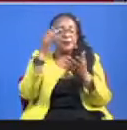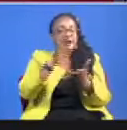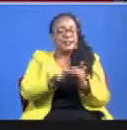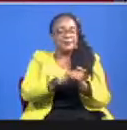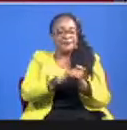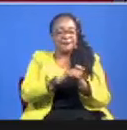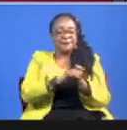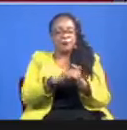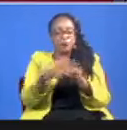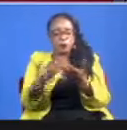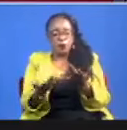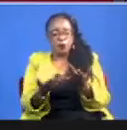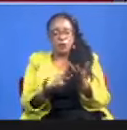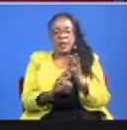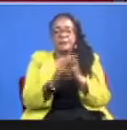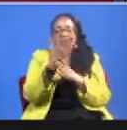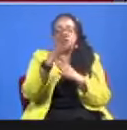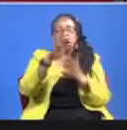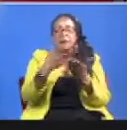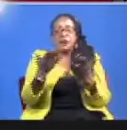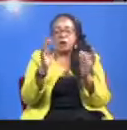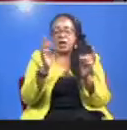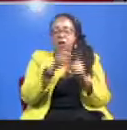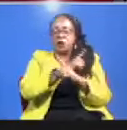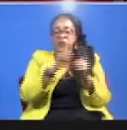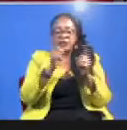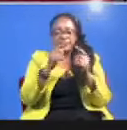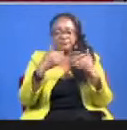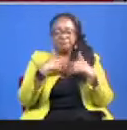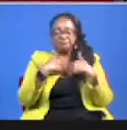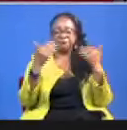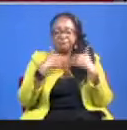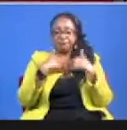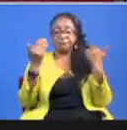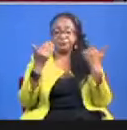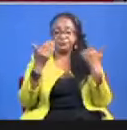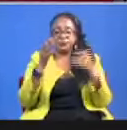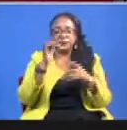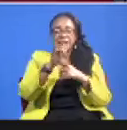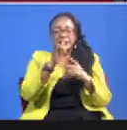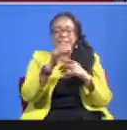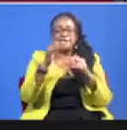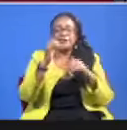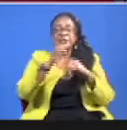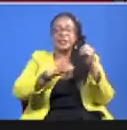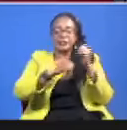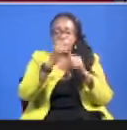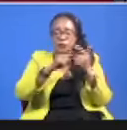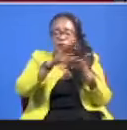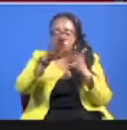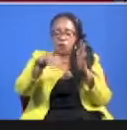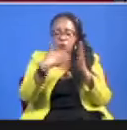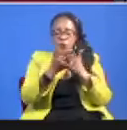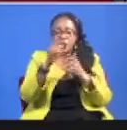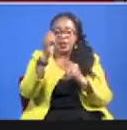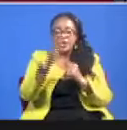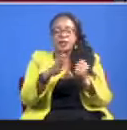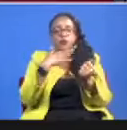common. The belief, or coming out from something that we cannot all deny, that better infrastructure is something all Kenyans